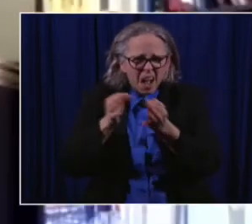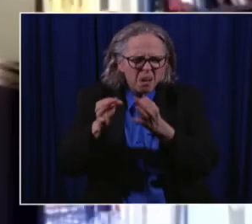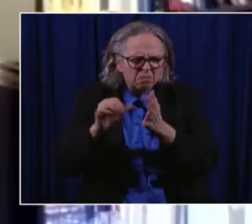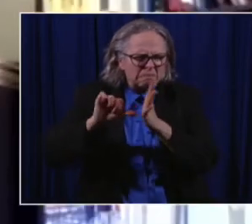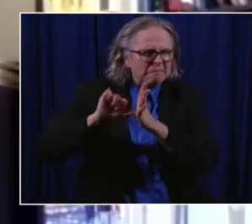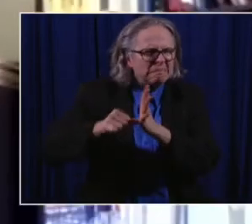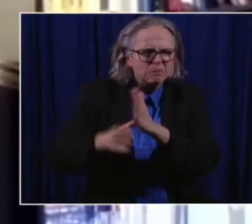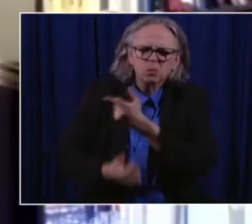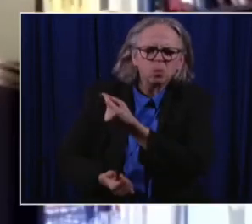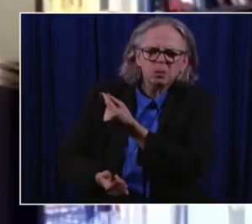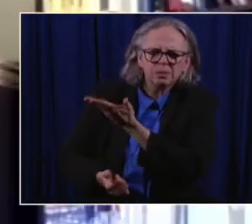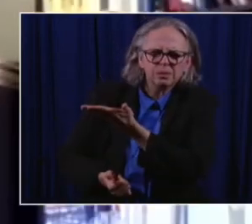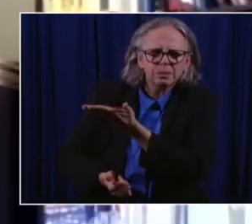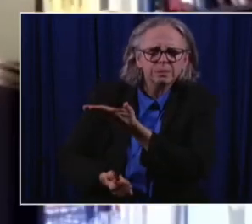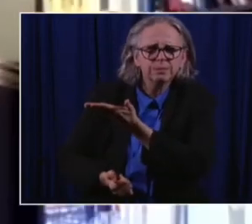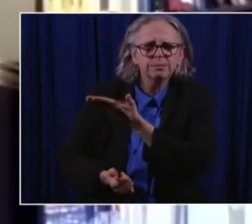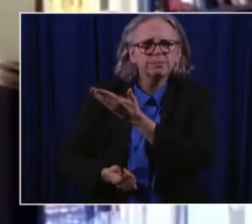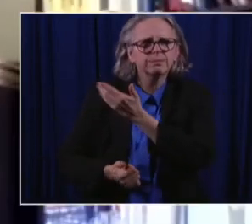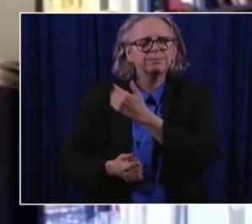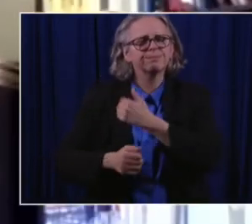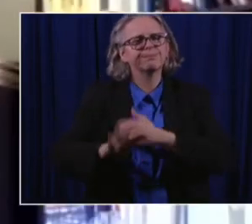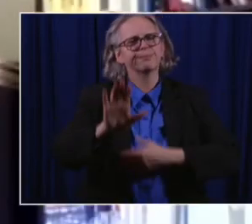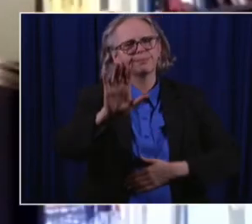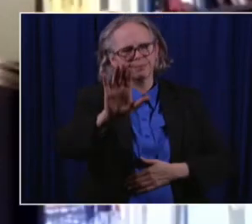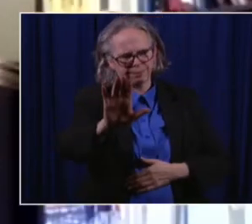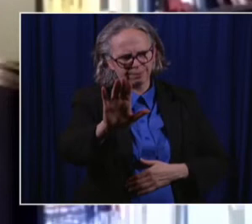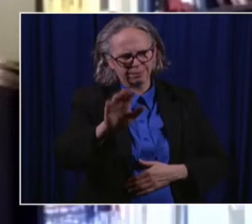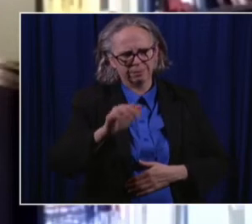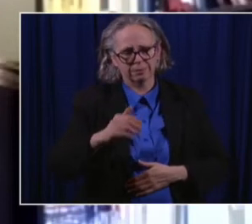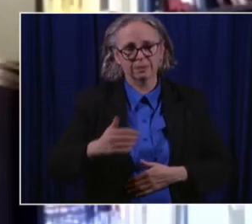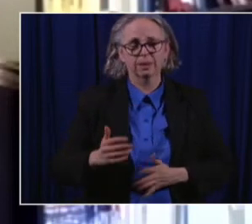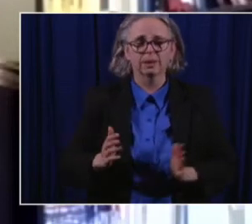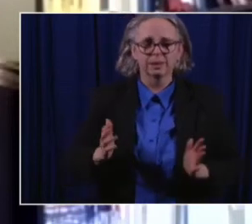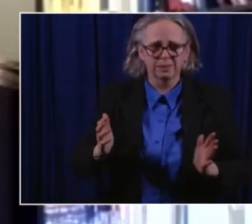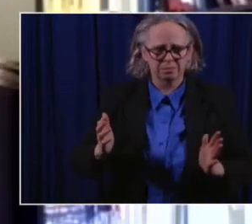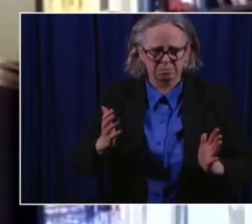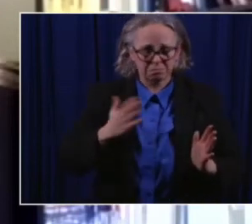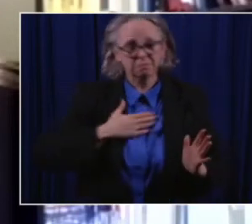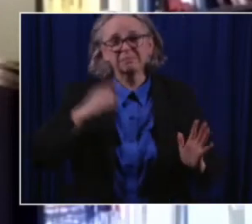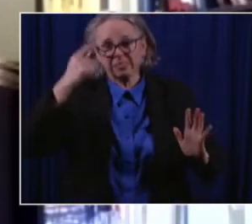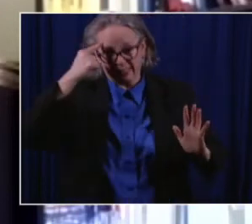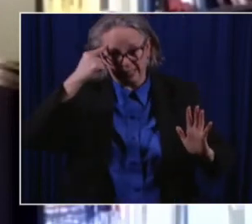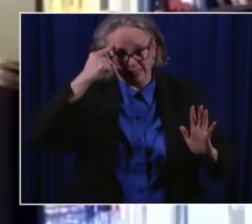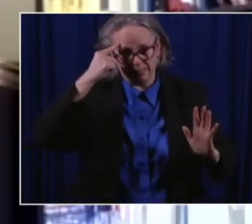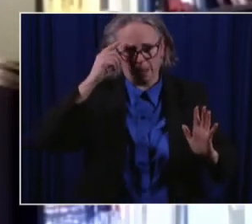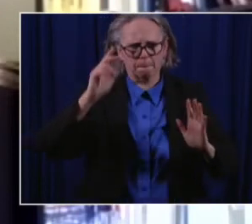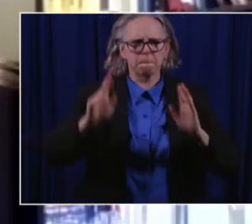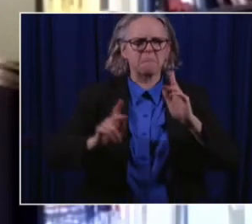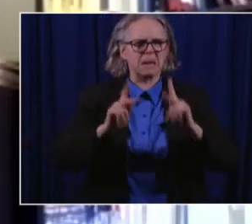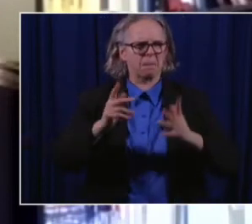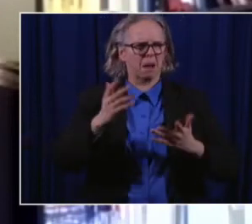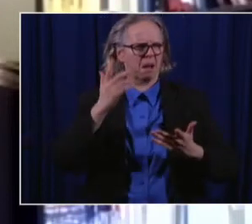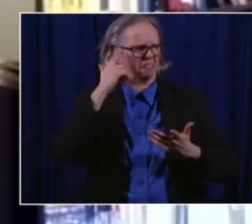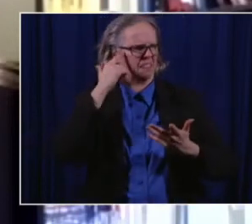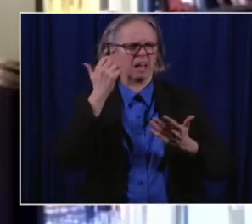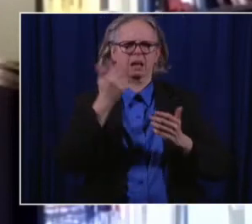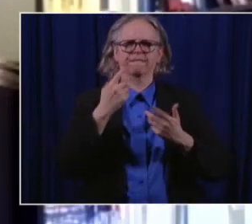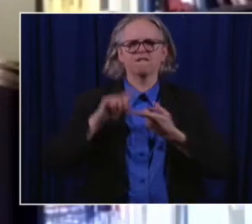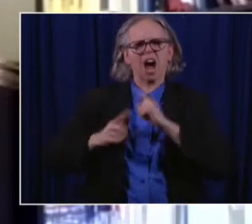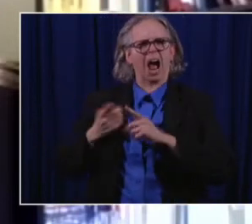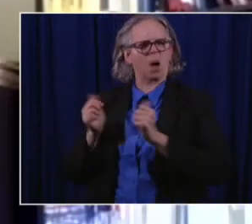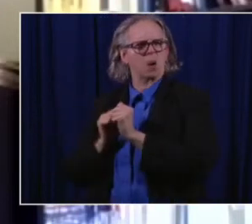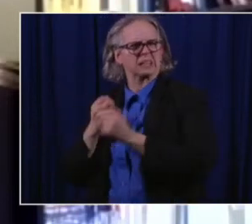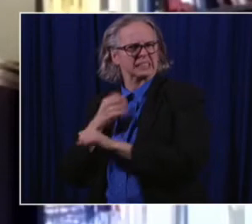So I think a lot of people think they're being safe, but in reality, their social circle is much bigger and more dangerous than it really